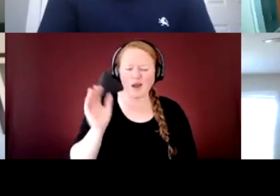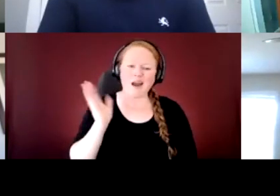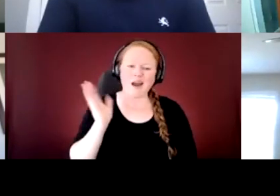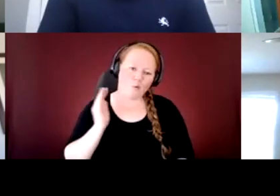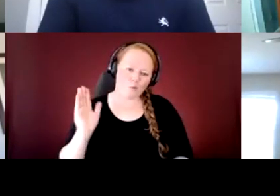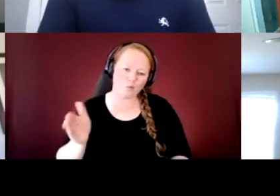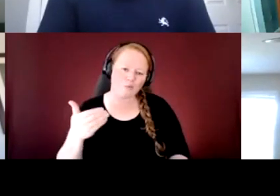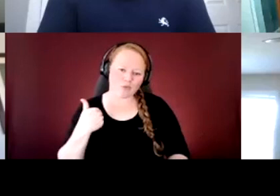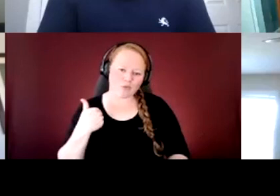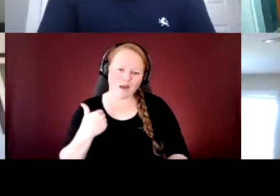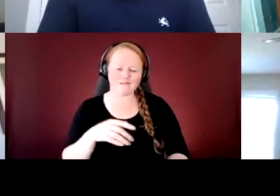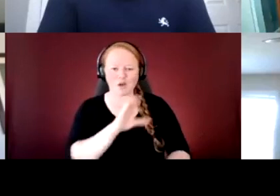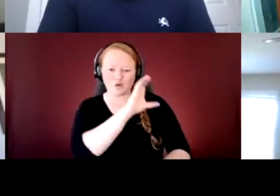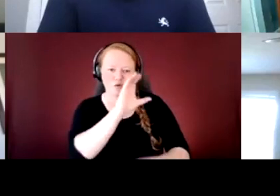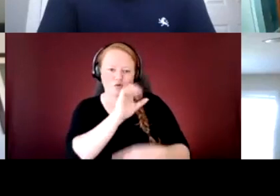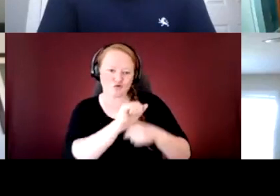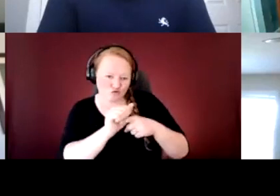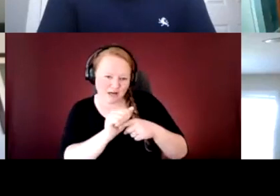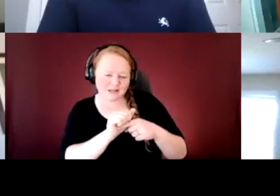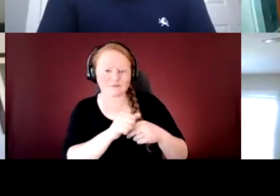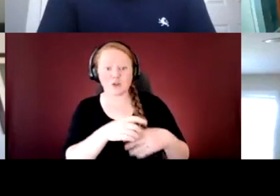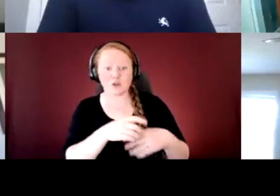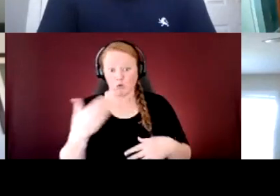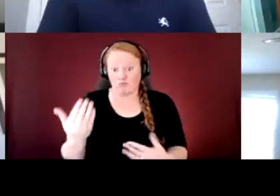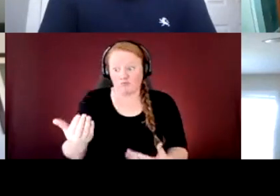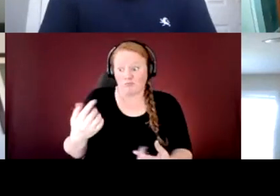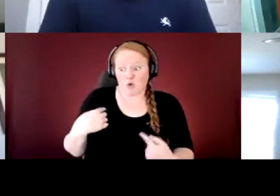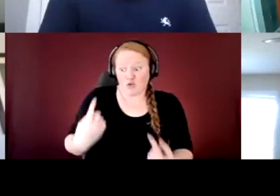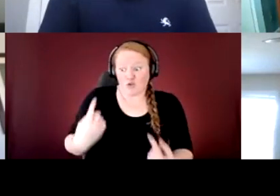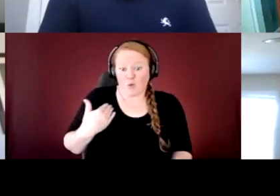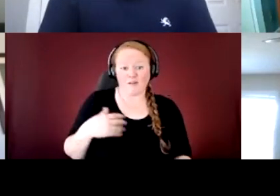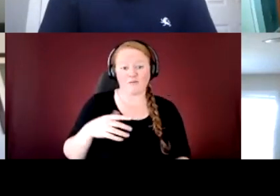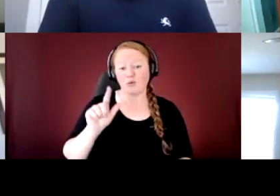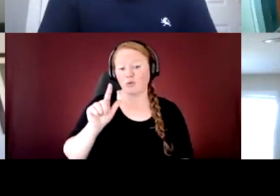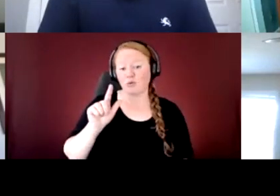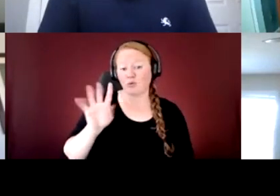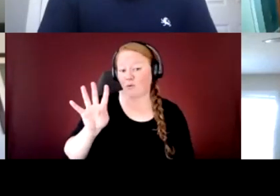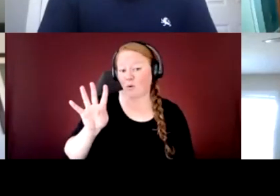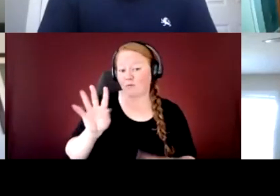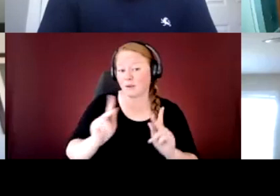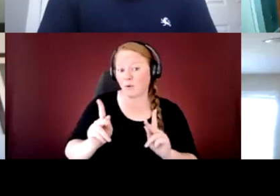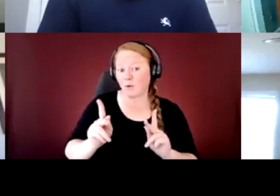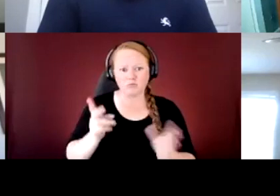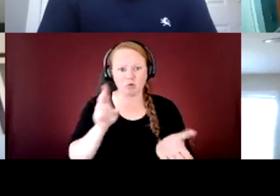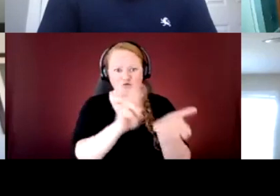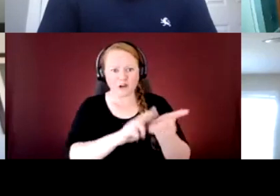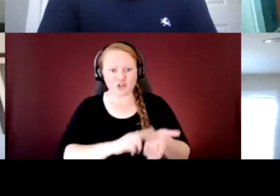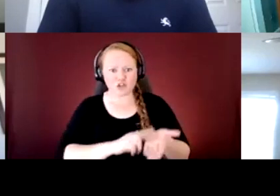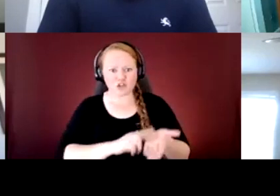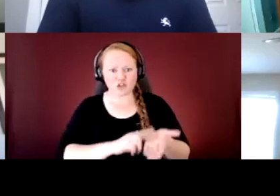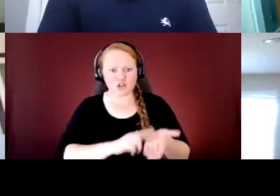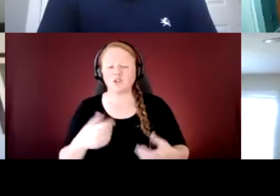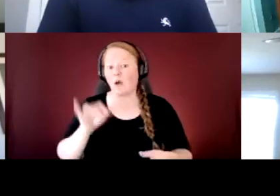we have 24 residents who have registered to participate, and the registration is still open. So